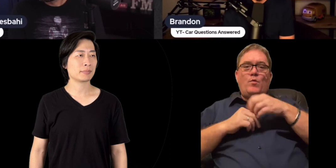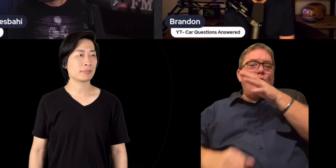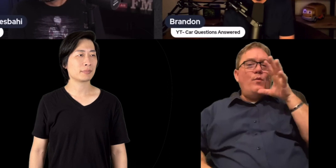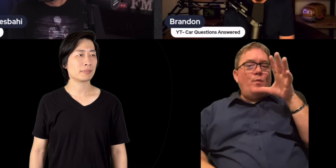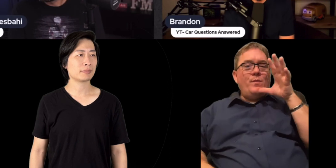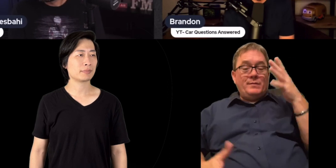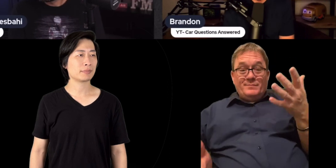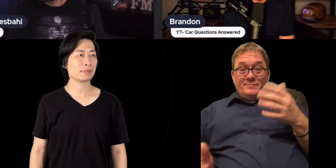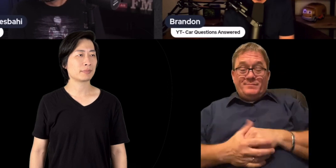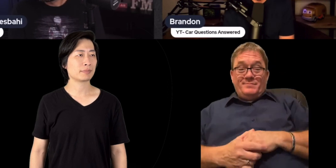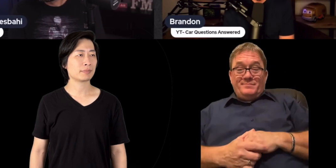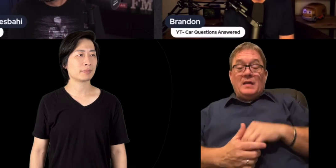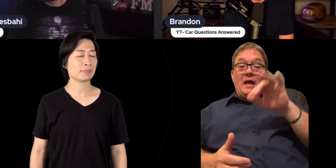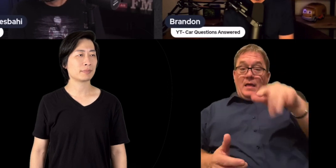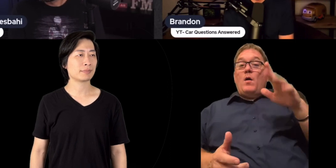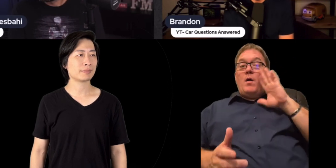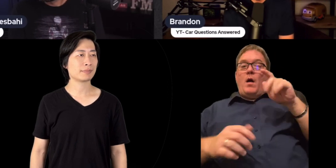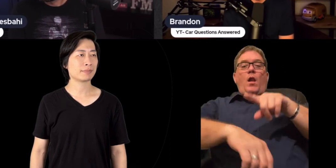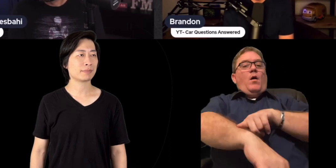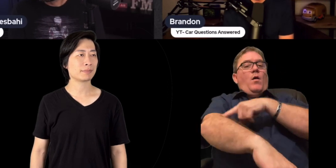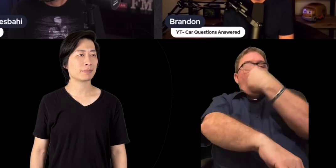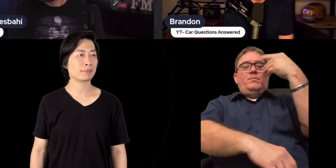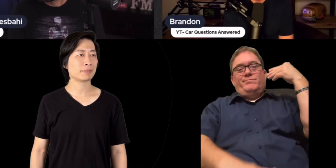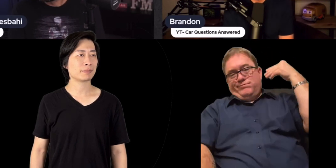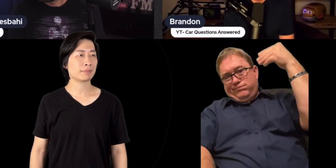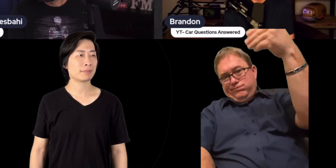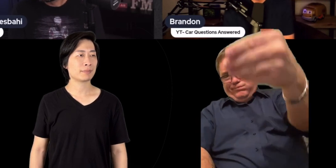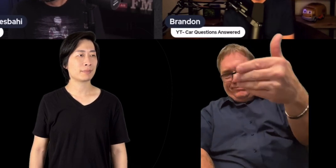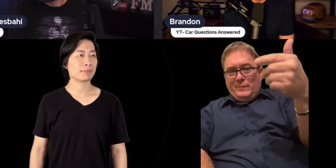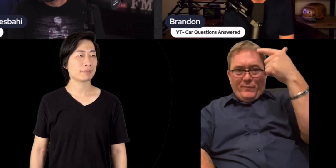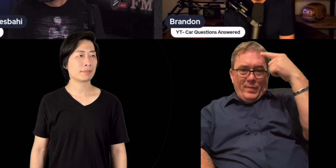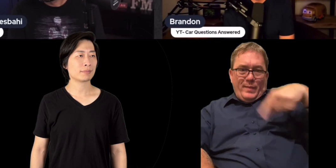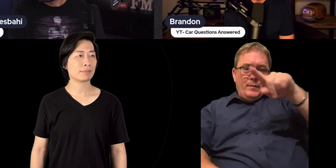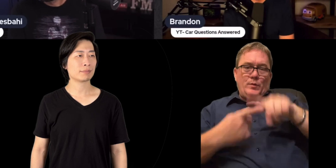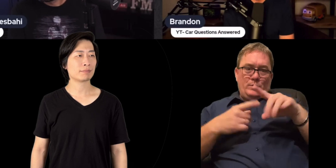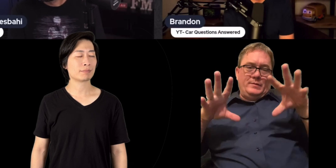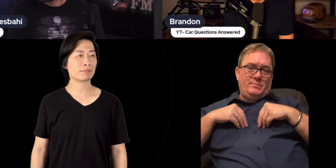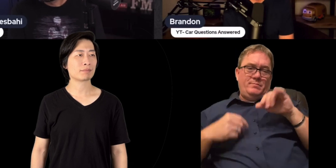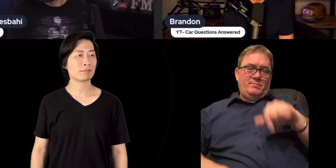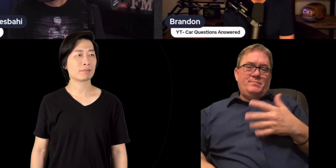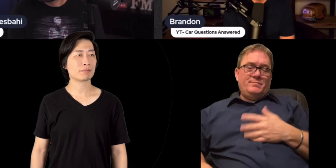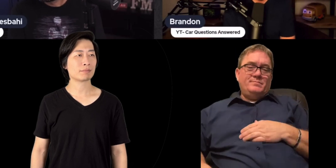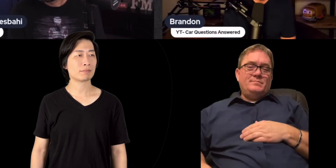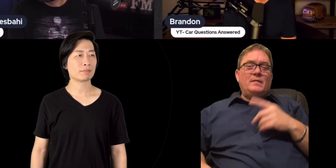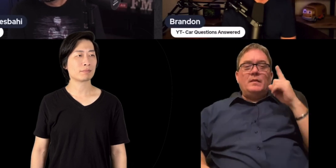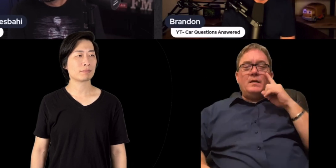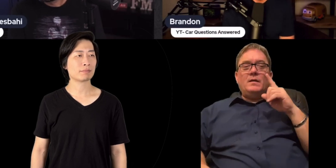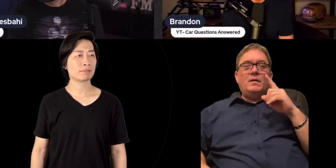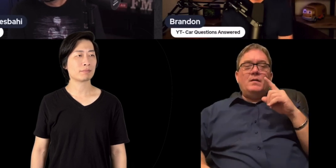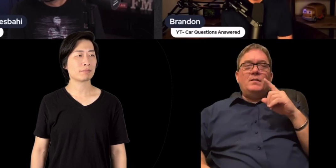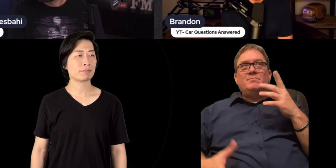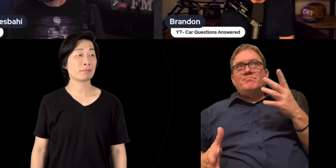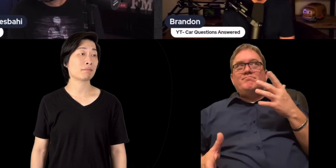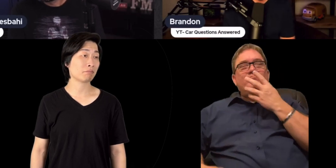So that's going to be a long road to get them to adapt to that. I think it's going to more depend on something